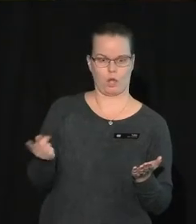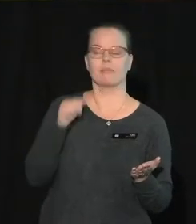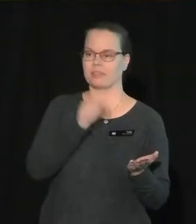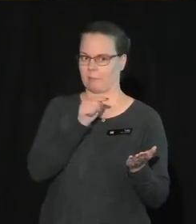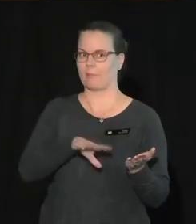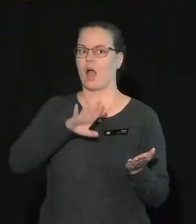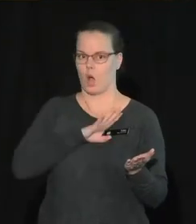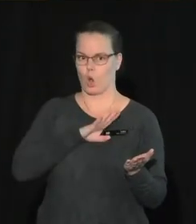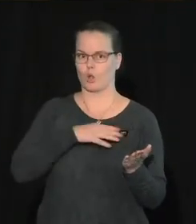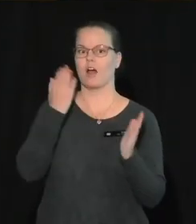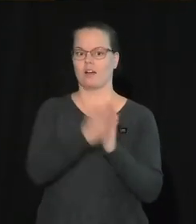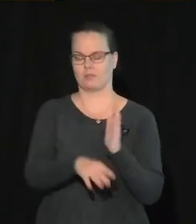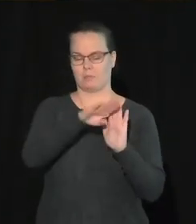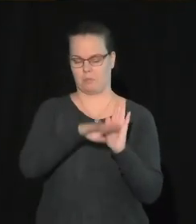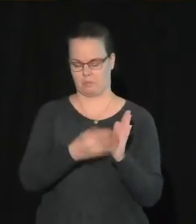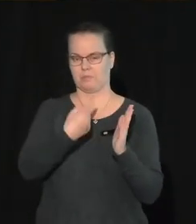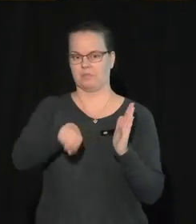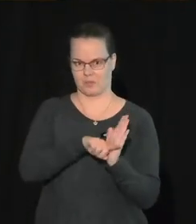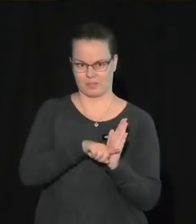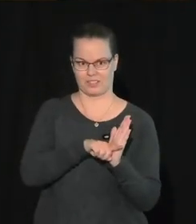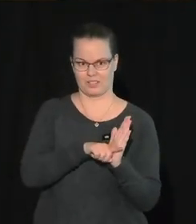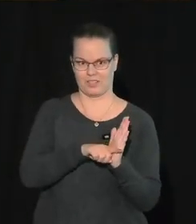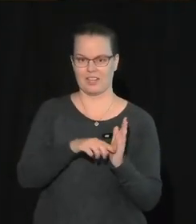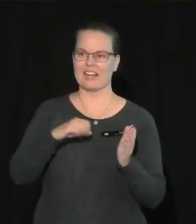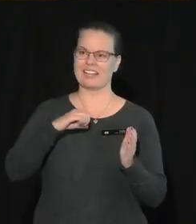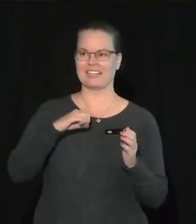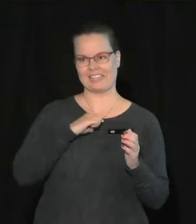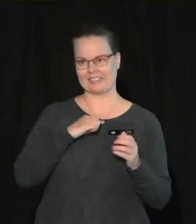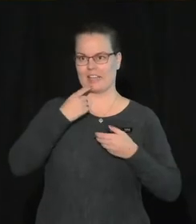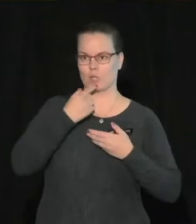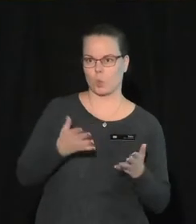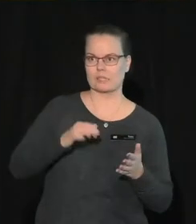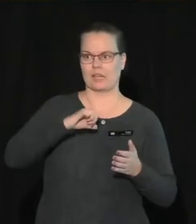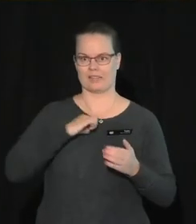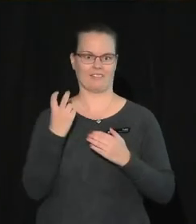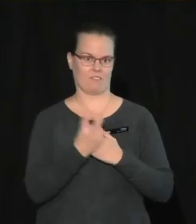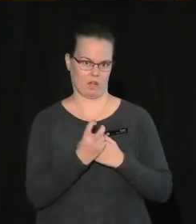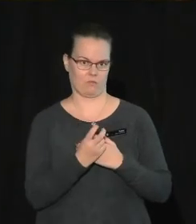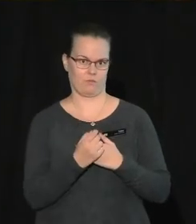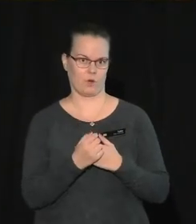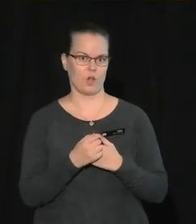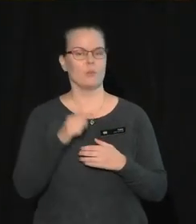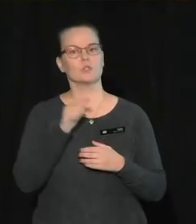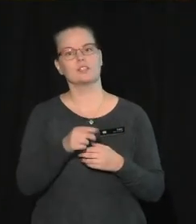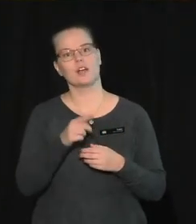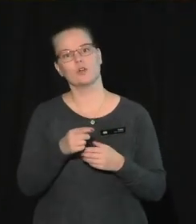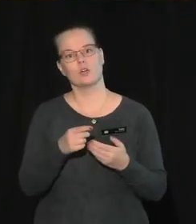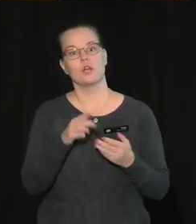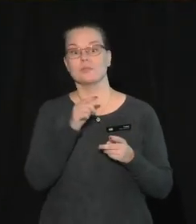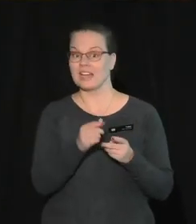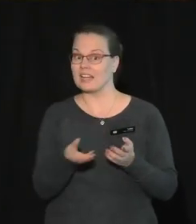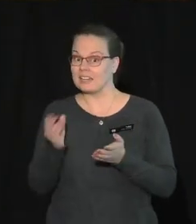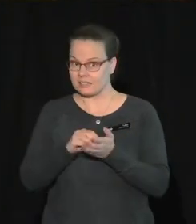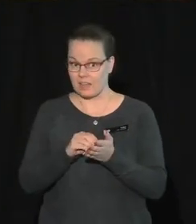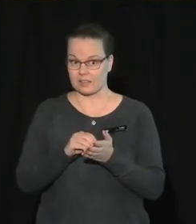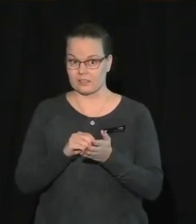declares that they fulfill the accessibility obligations of the directive. But that is complemented